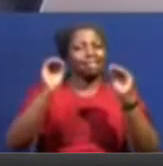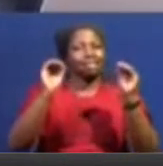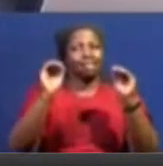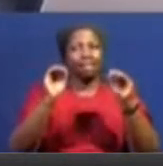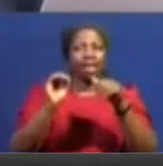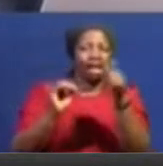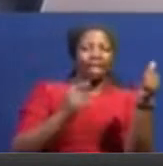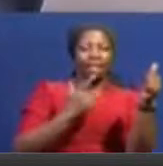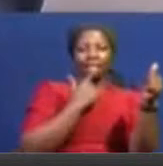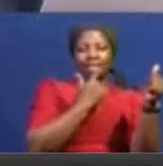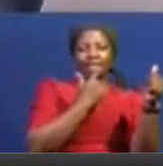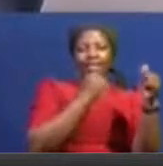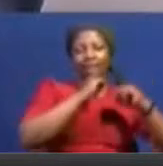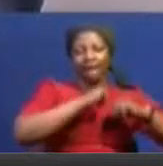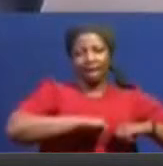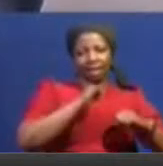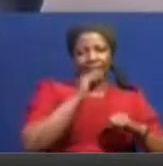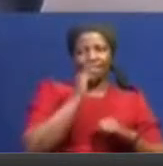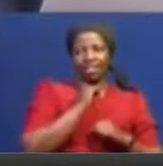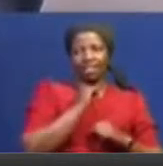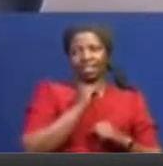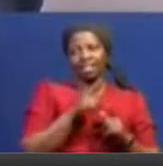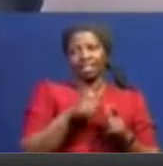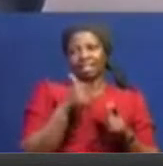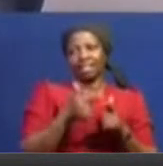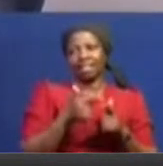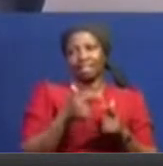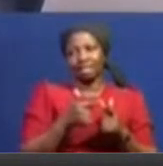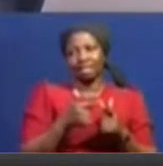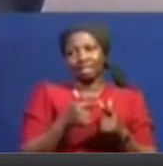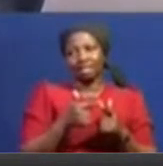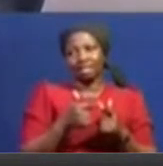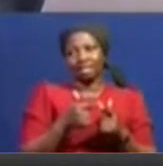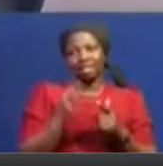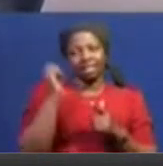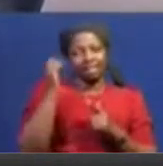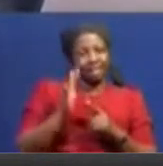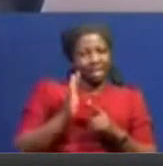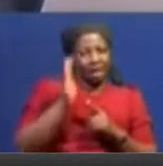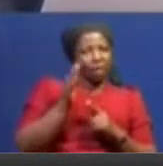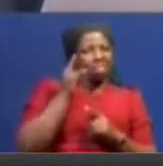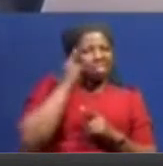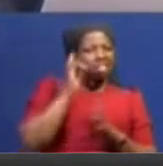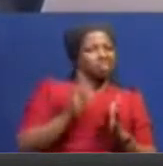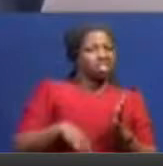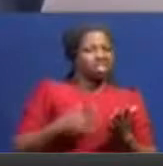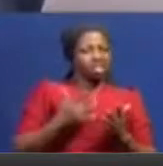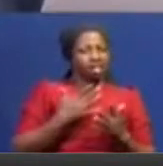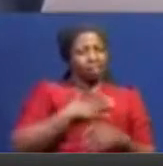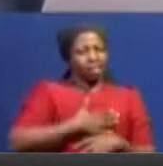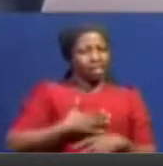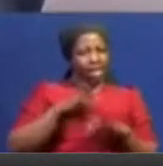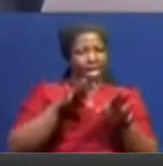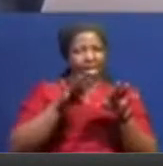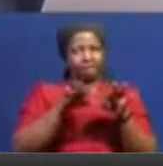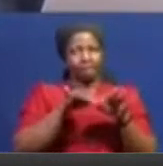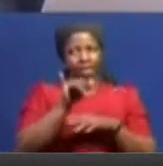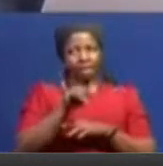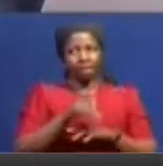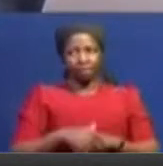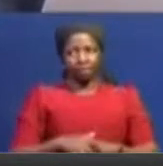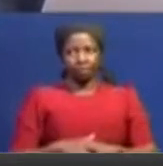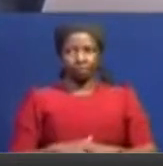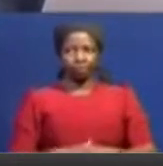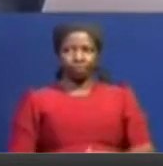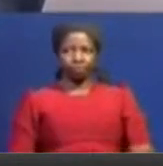the others can say they agree. Then what is left for Kenyans? Please just explain that, then I will ask the